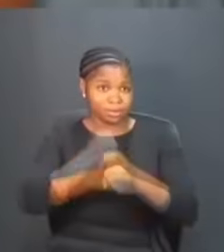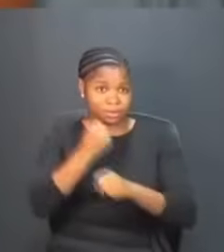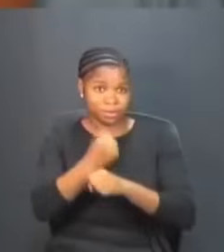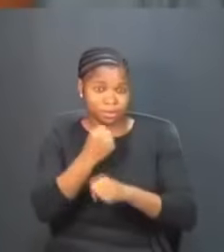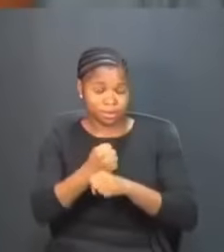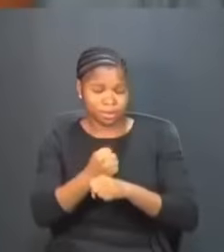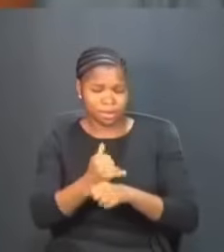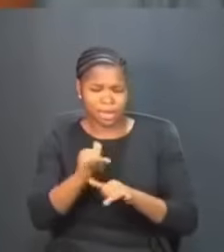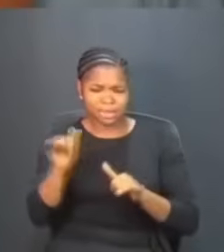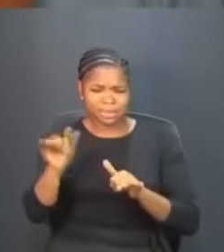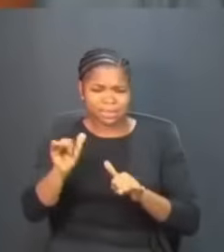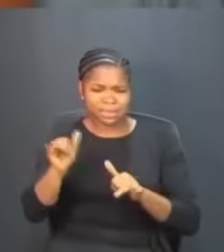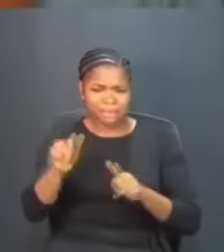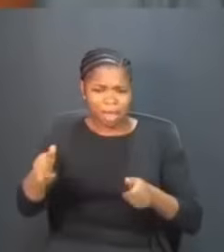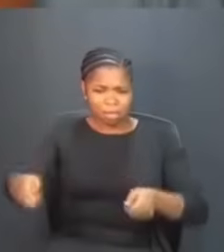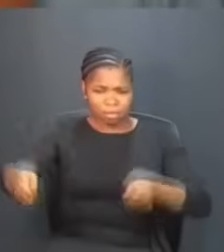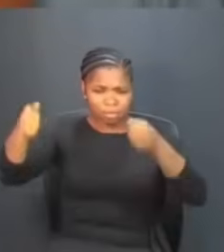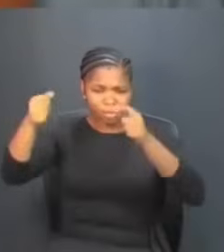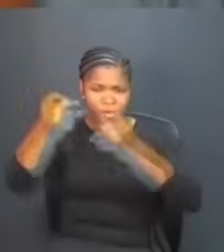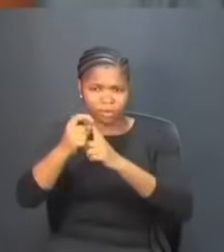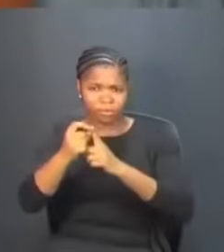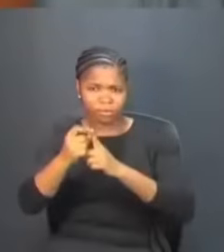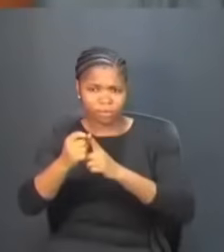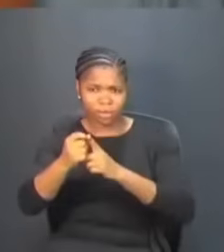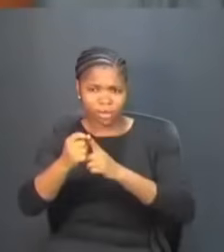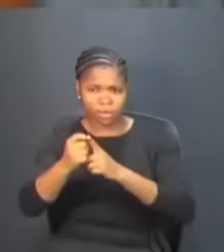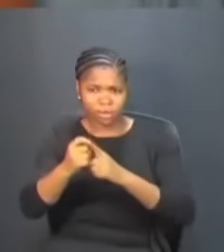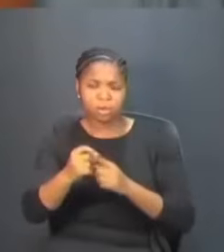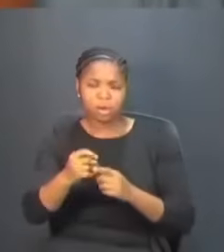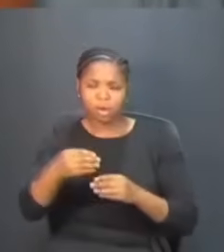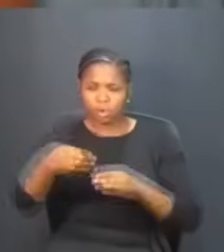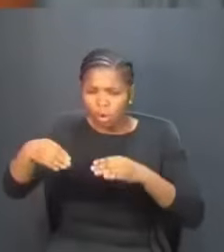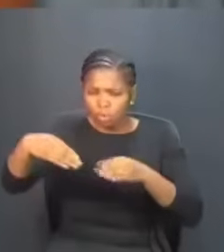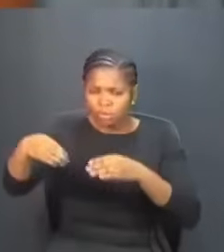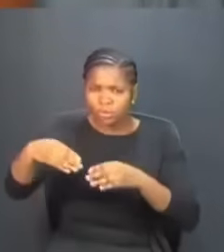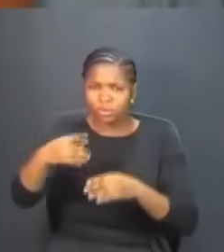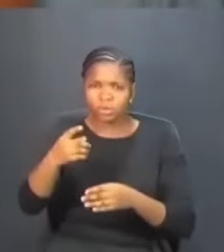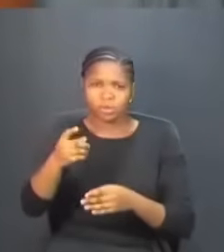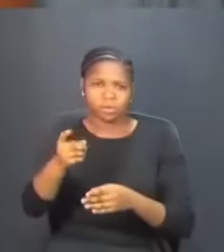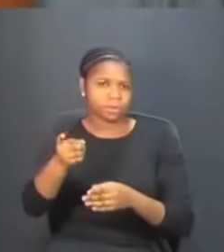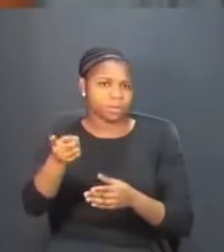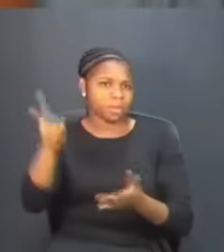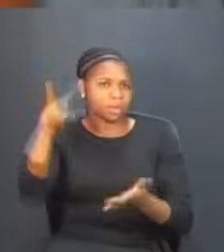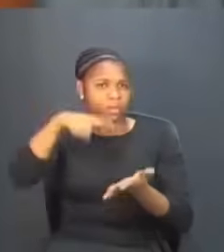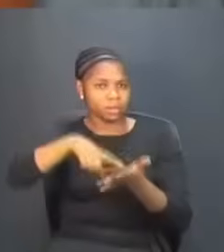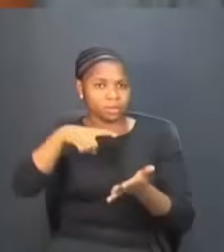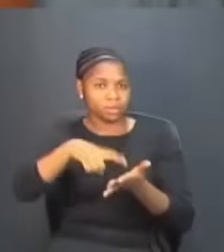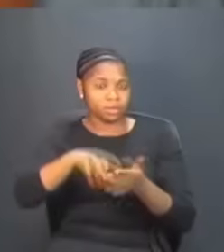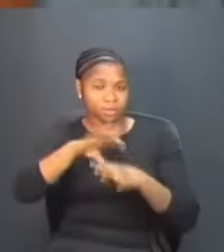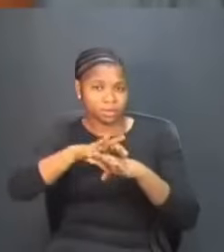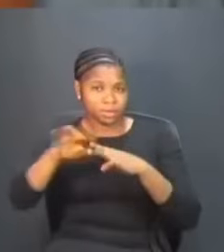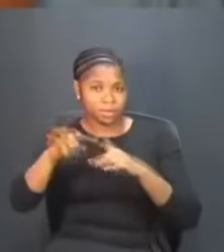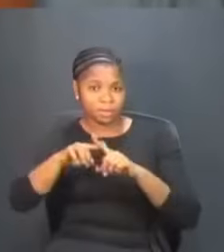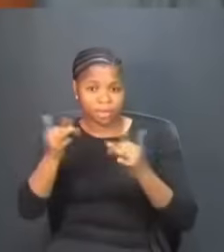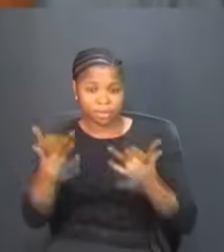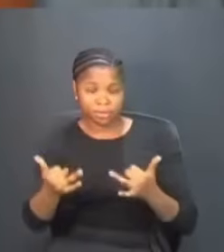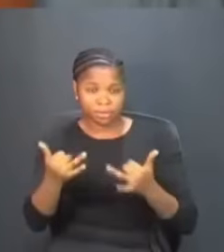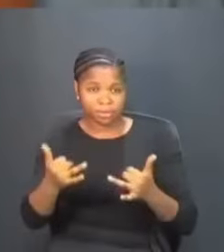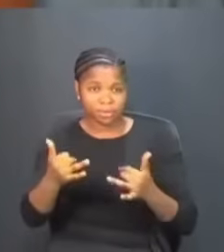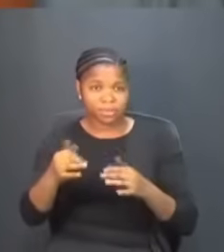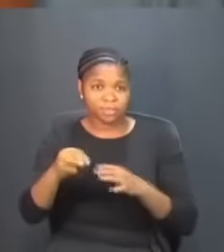cedi. Today, it's being sold at 400 cedis. Yes. So, Mr. Speaker, the